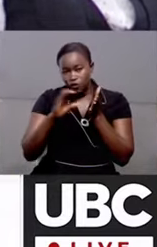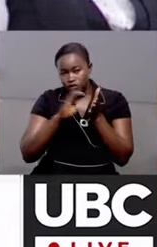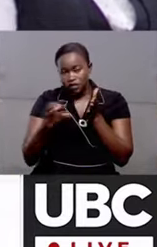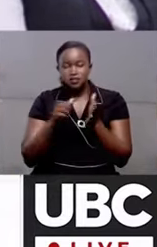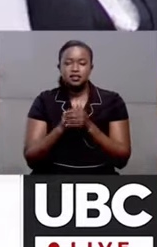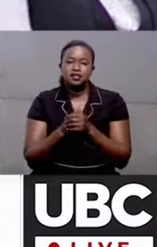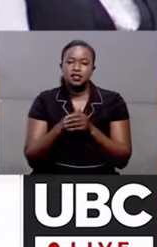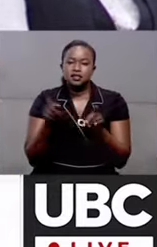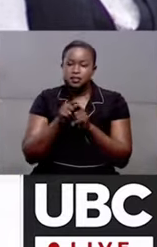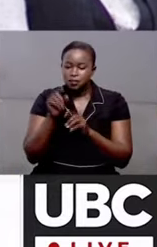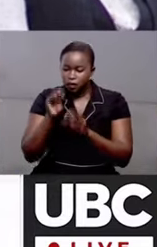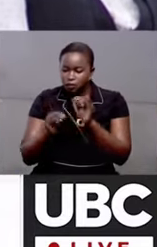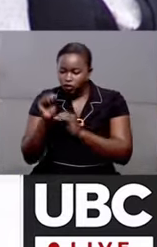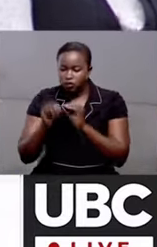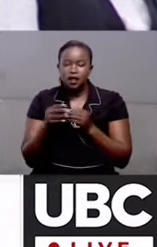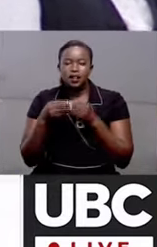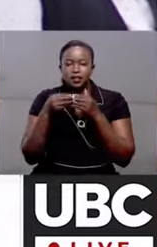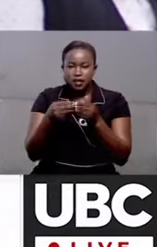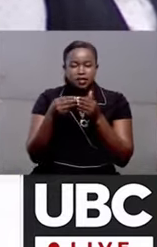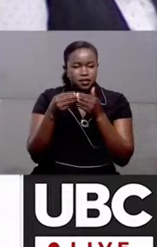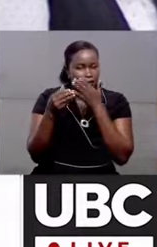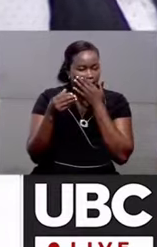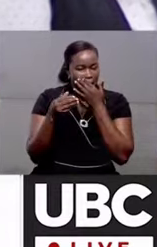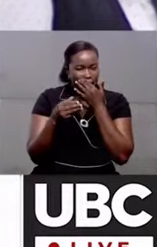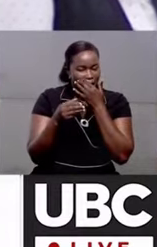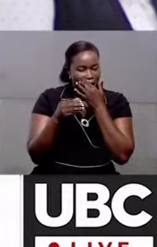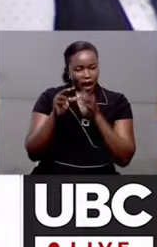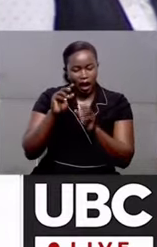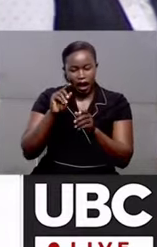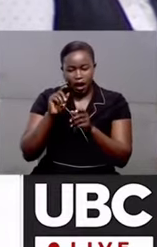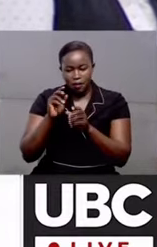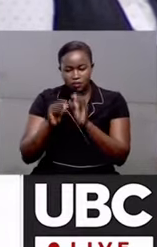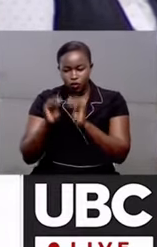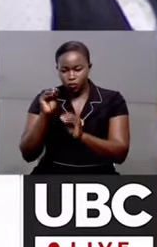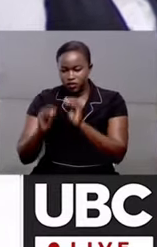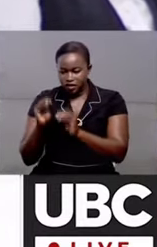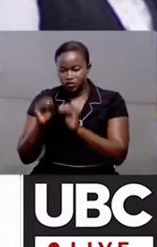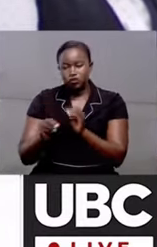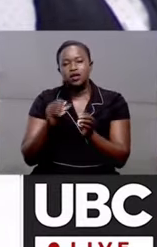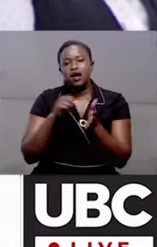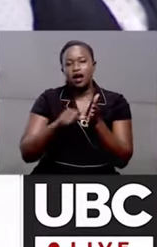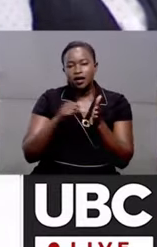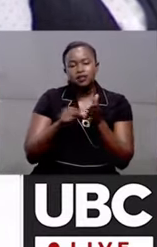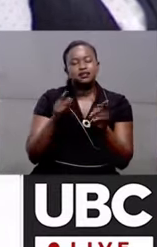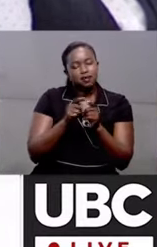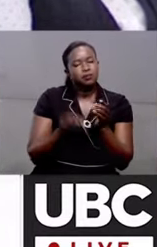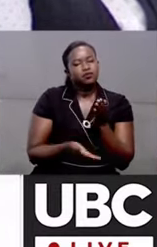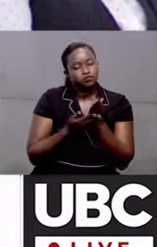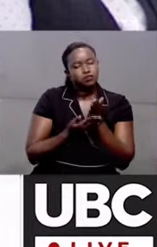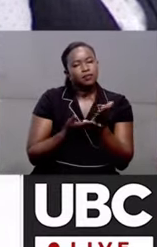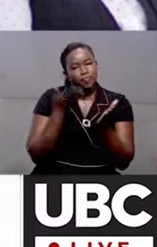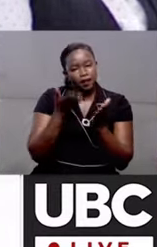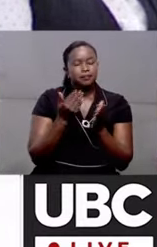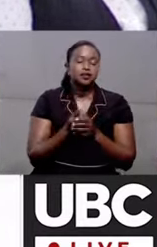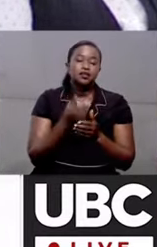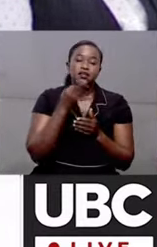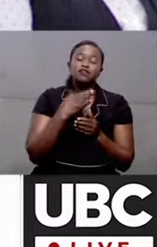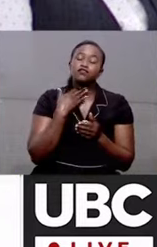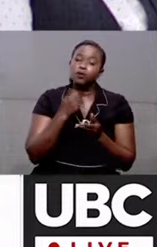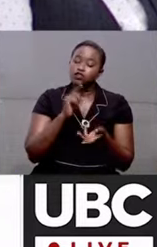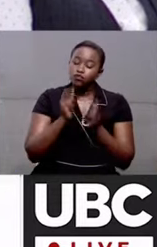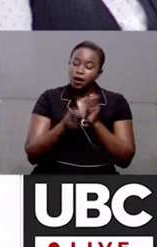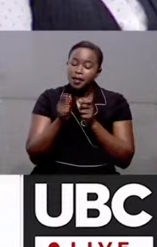appropriation results into an appropriation act, including the supplementaries that have been mentioned. So when you want to amend any law that